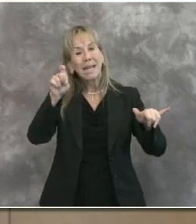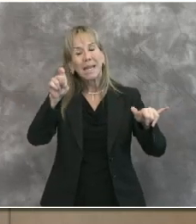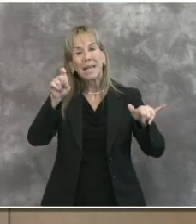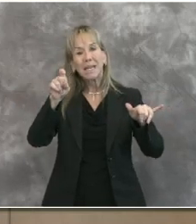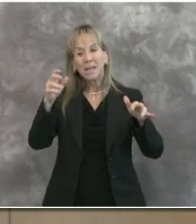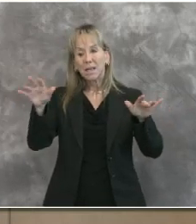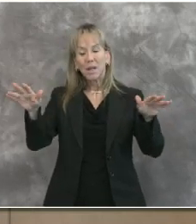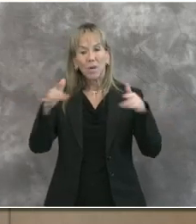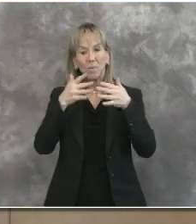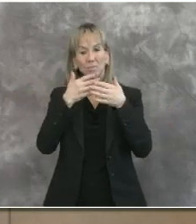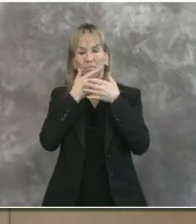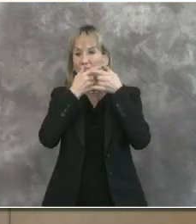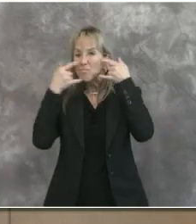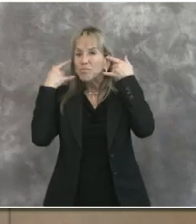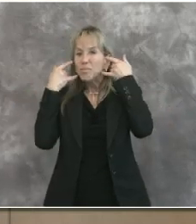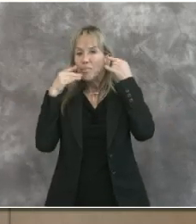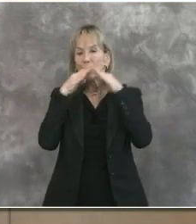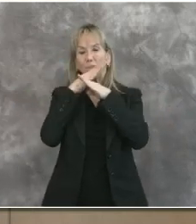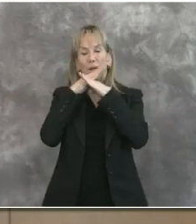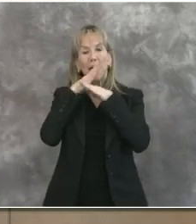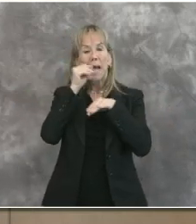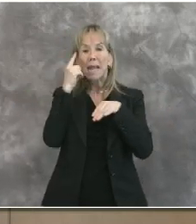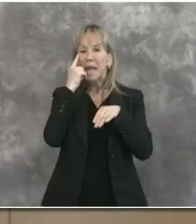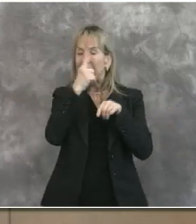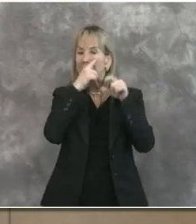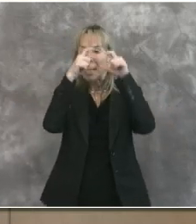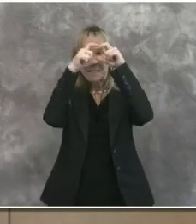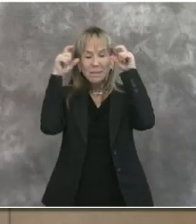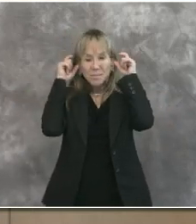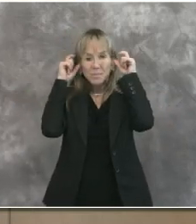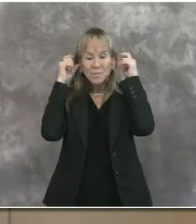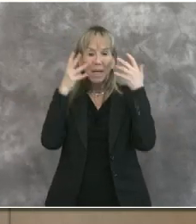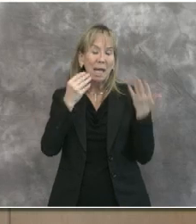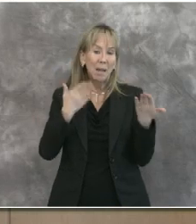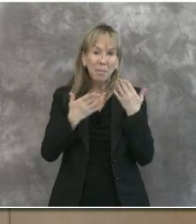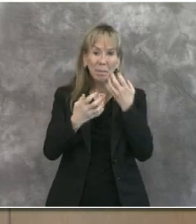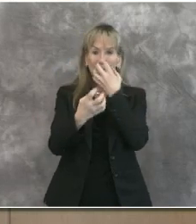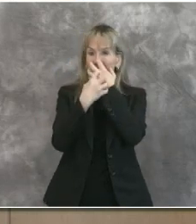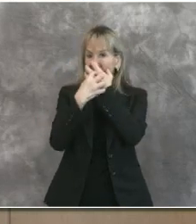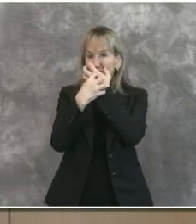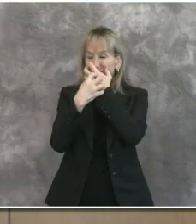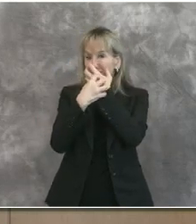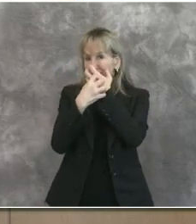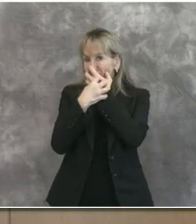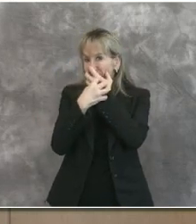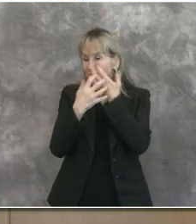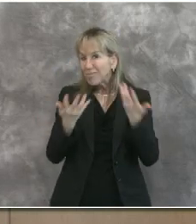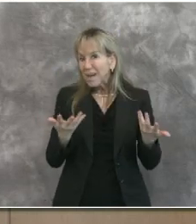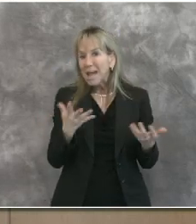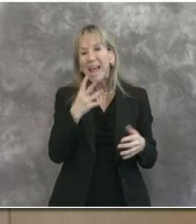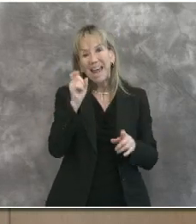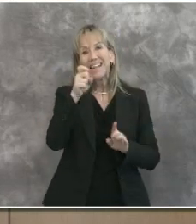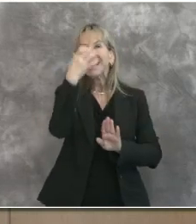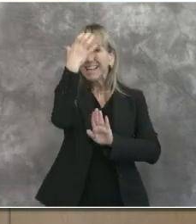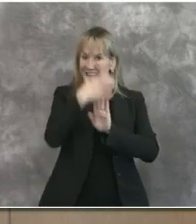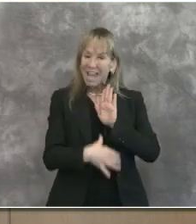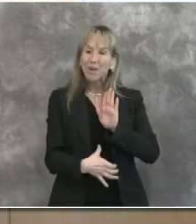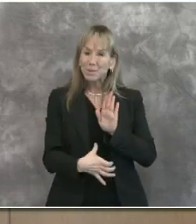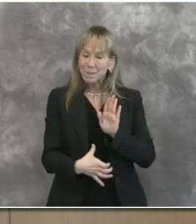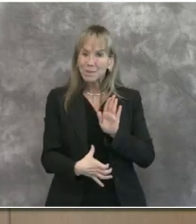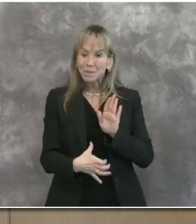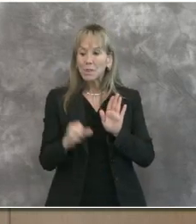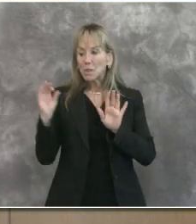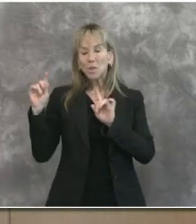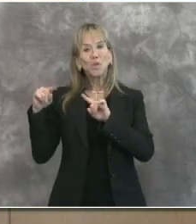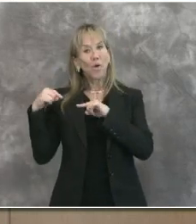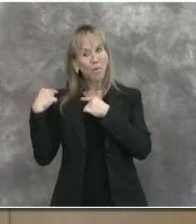as the respiratory protection, which will be the N95 respirators, and gowns. We're doing okay, except